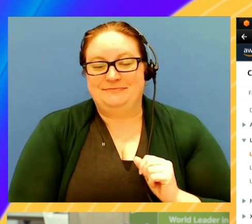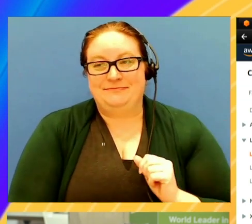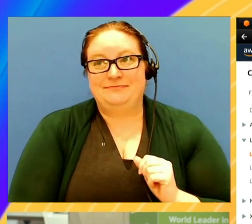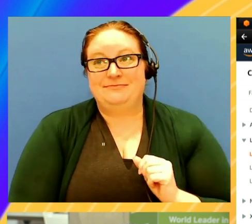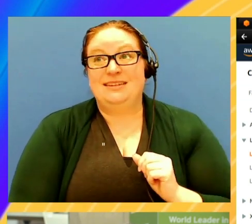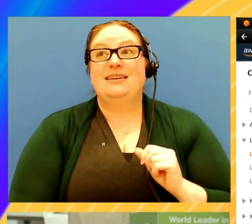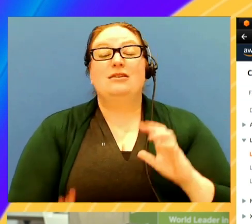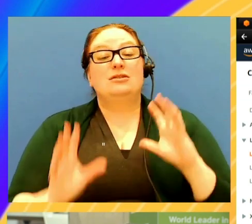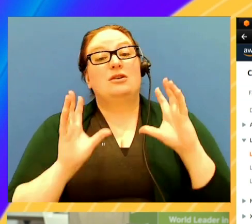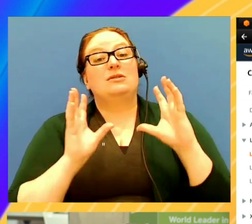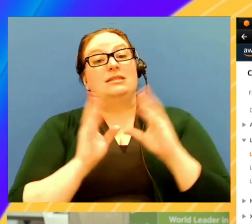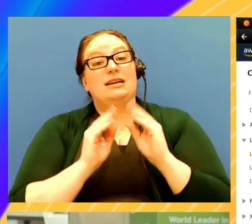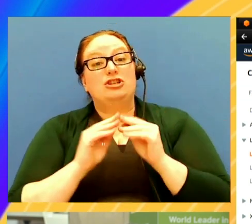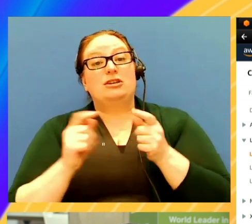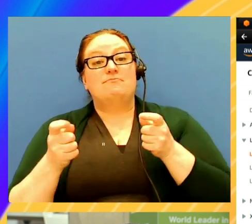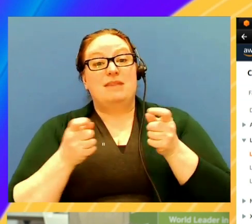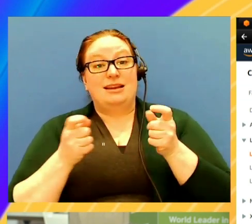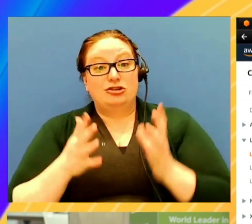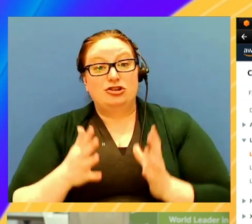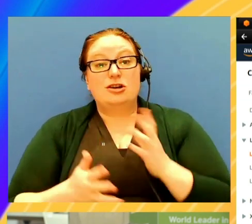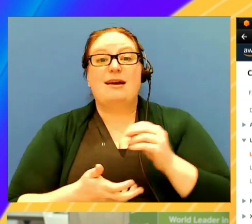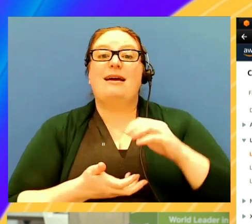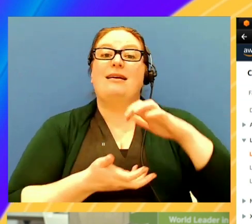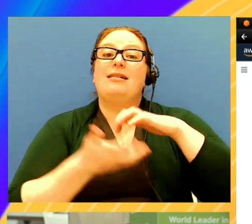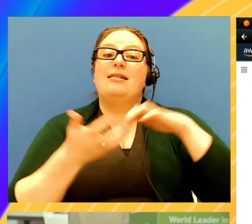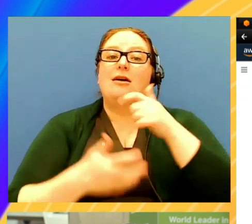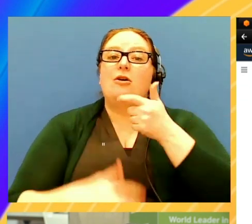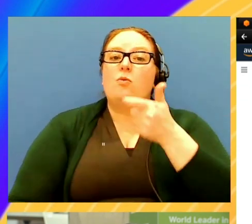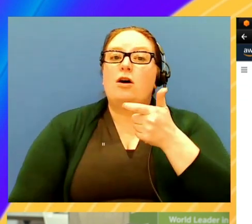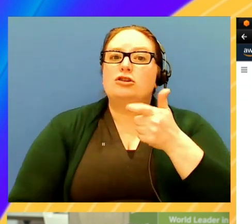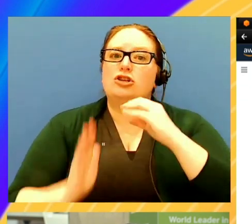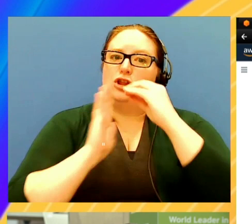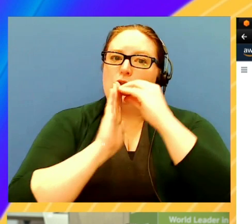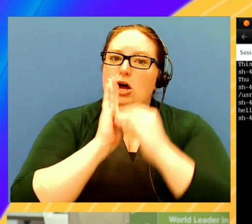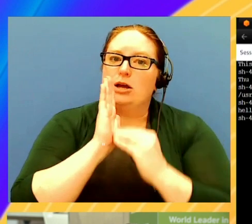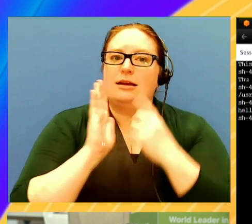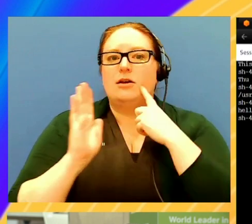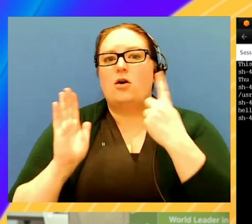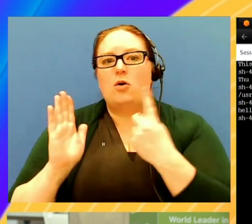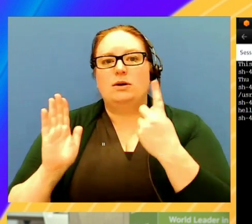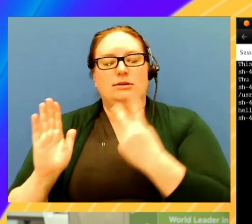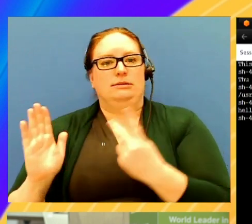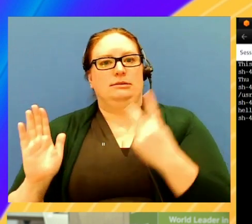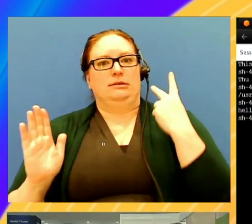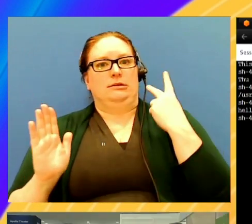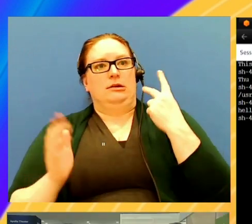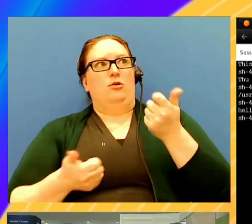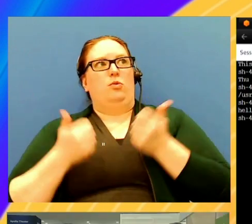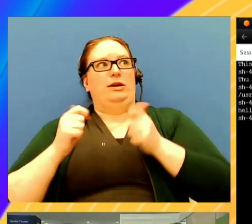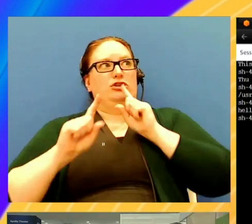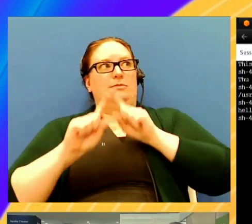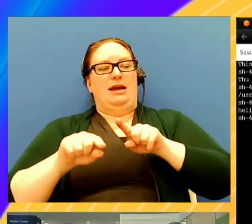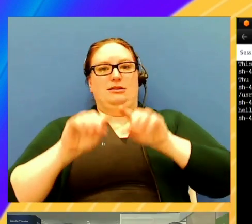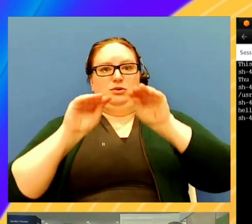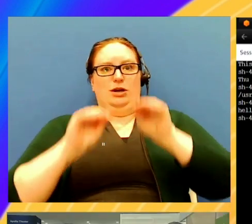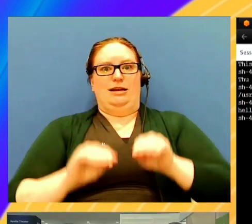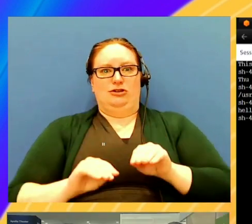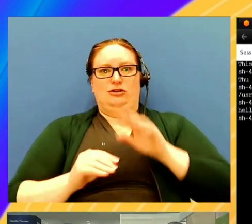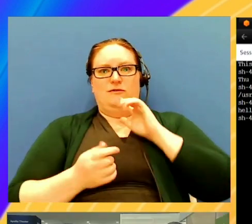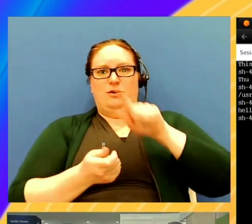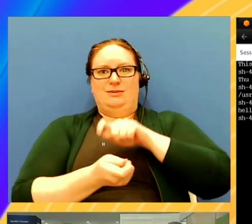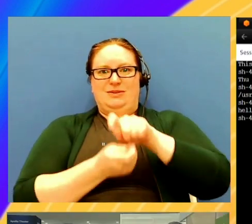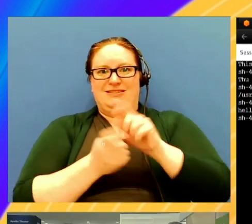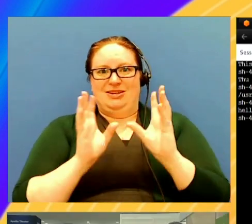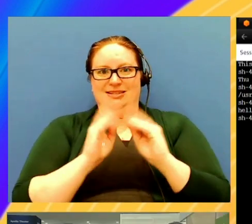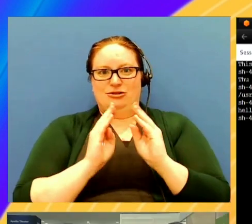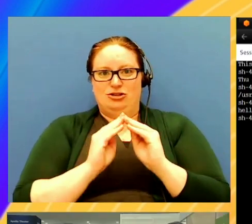Session Manager and this CloudWatch log streaming can be enabled, so you can always go back and reflect, what kind of commands were entered during a given session. So